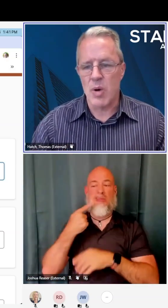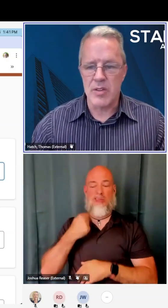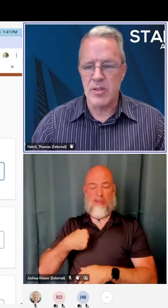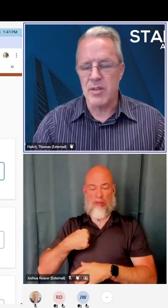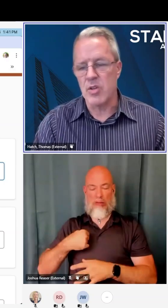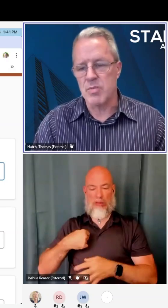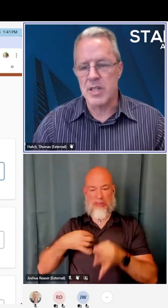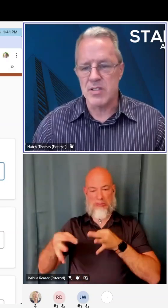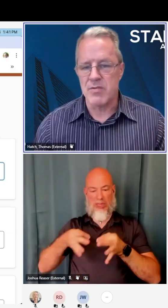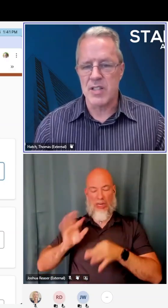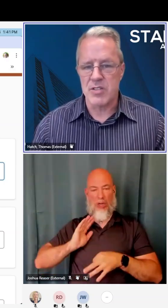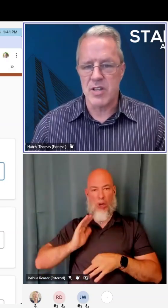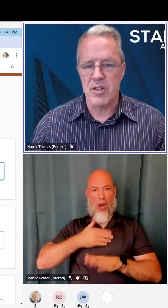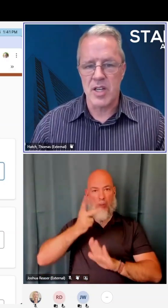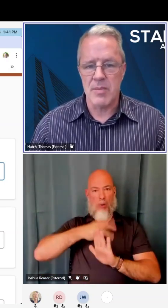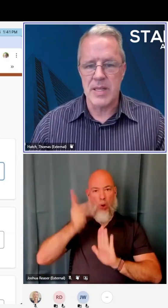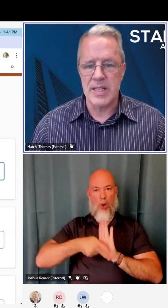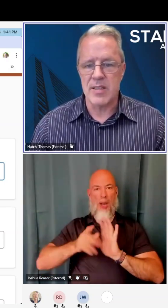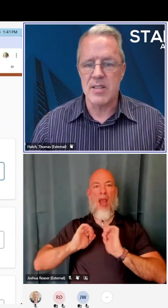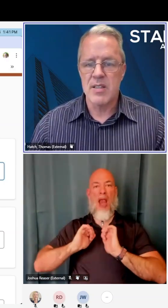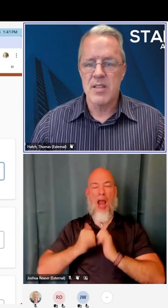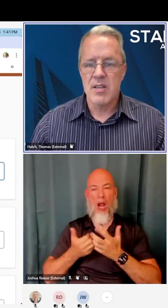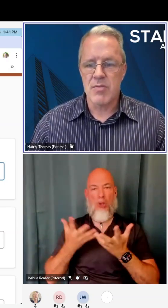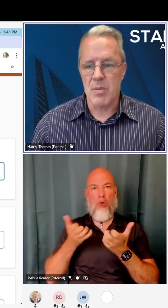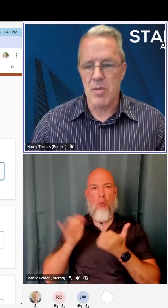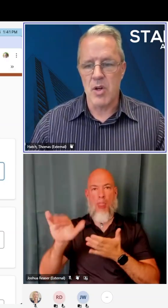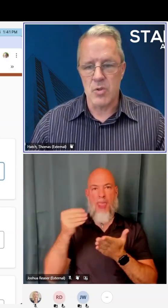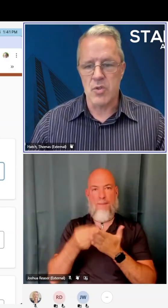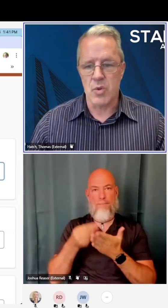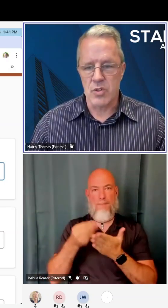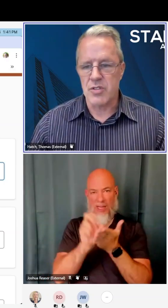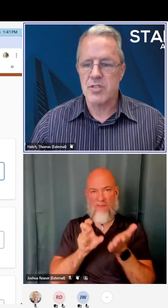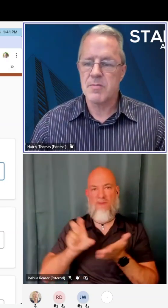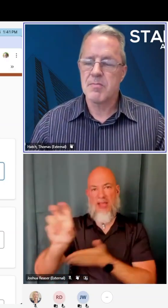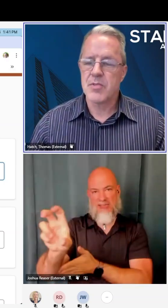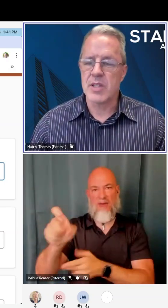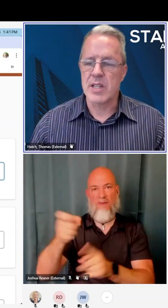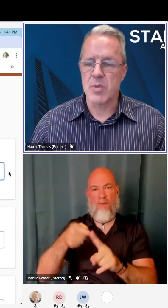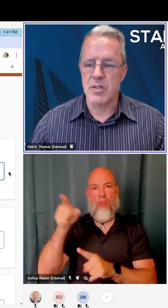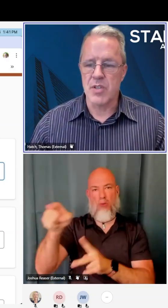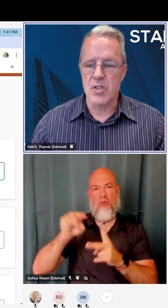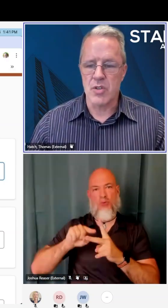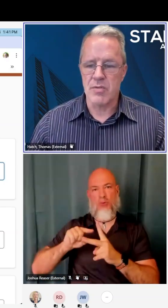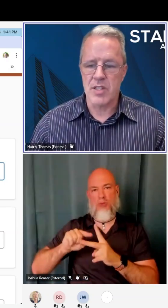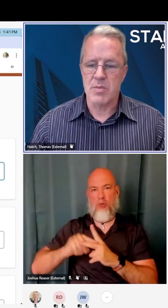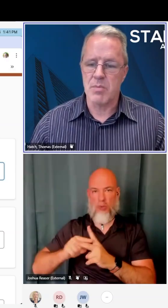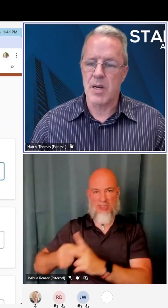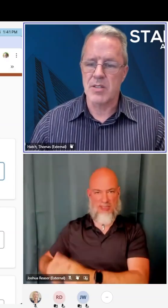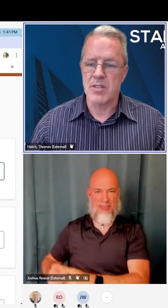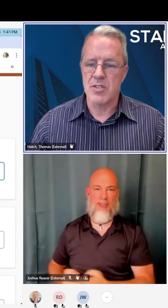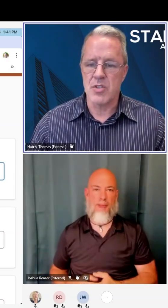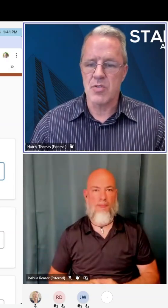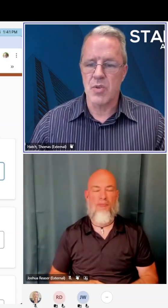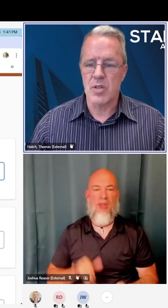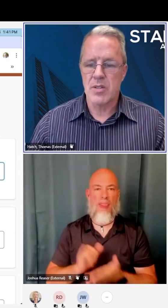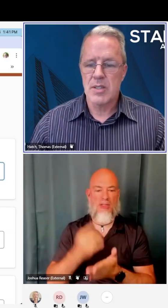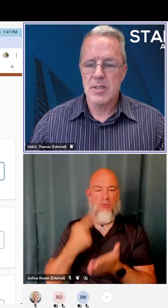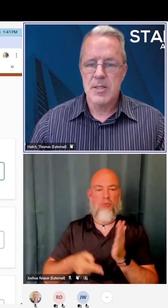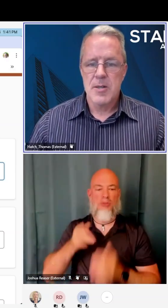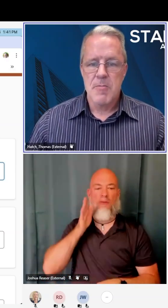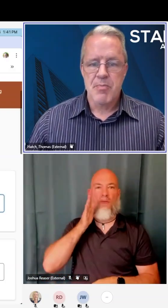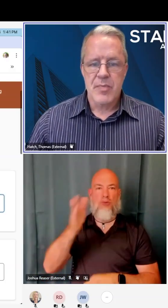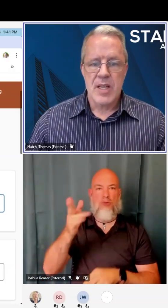how they want those monies invested that are coming in from those sources. So that's what the future investment box is used